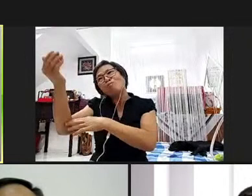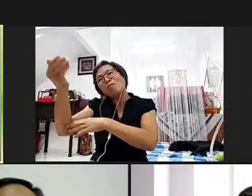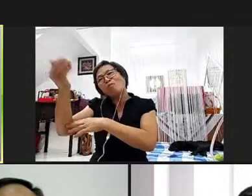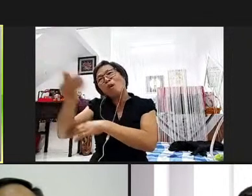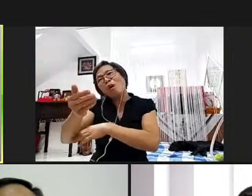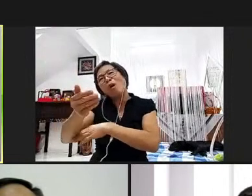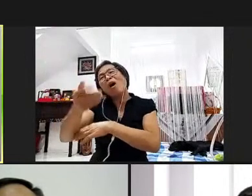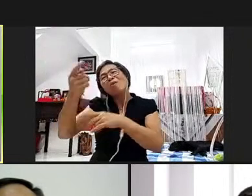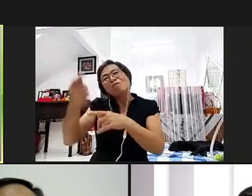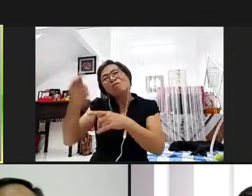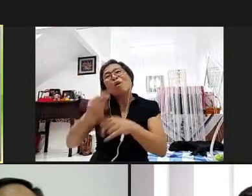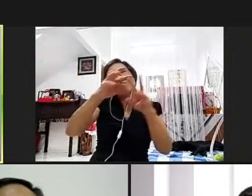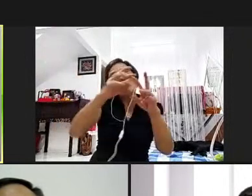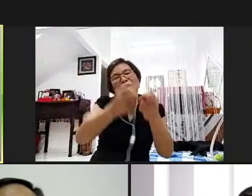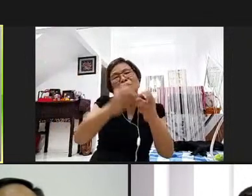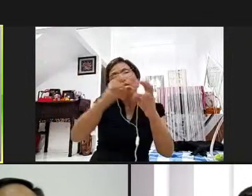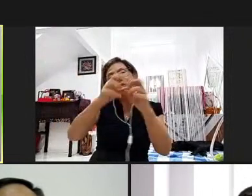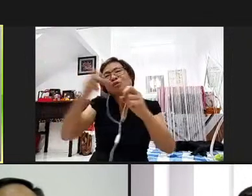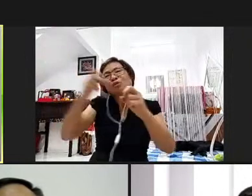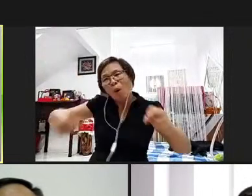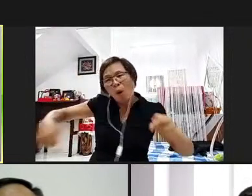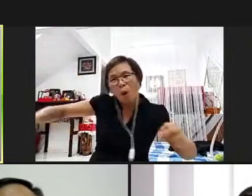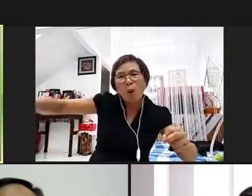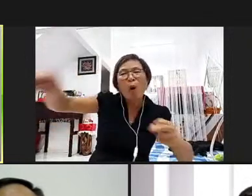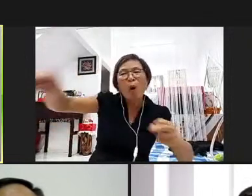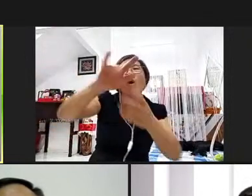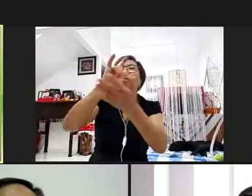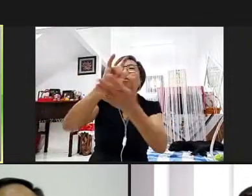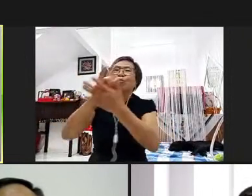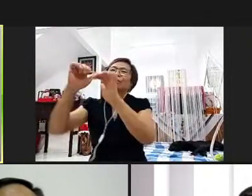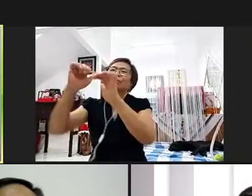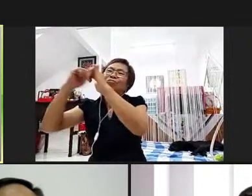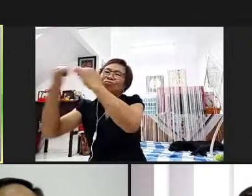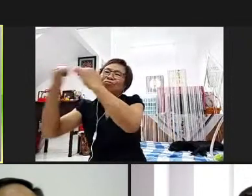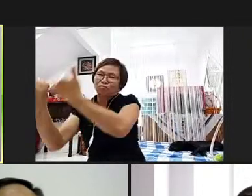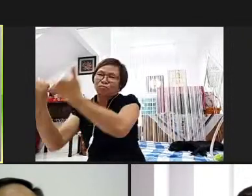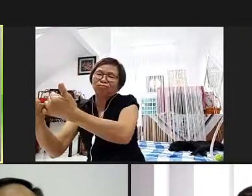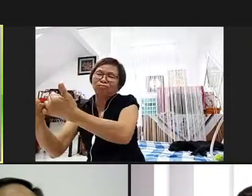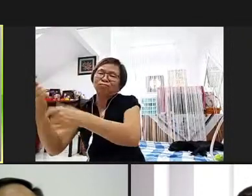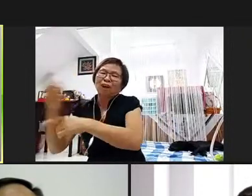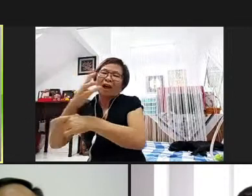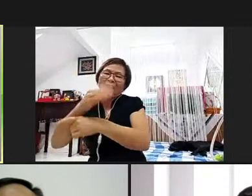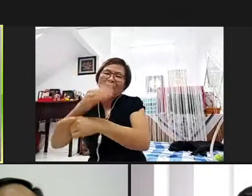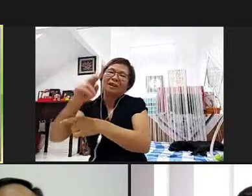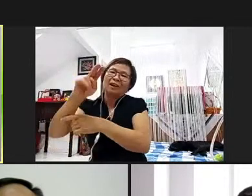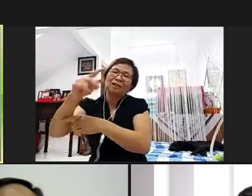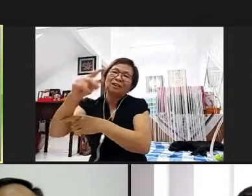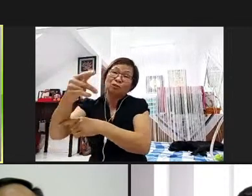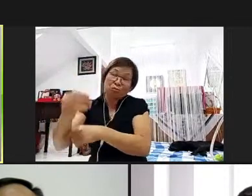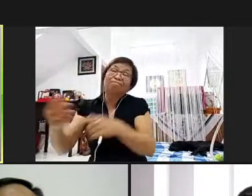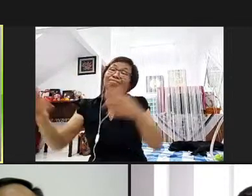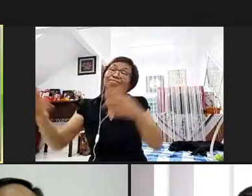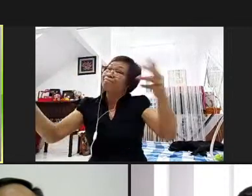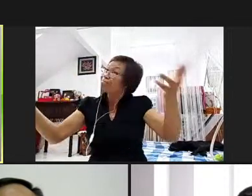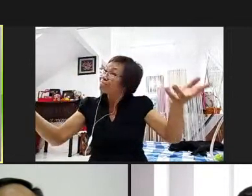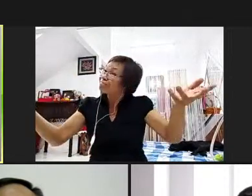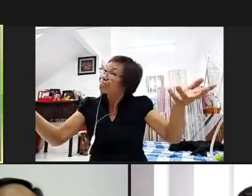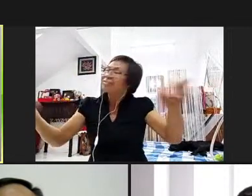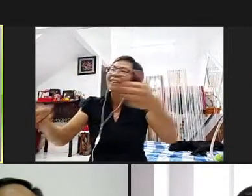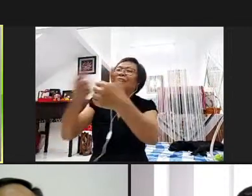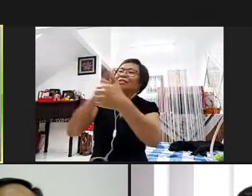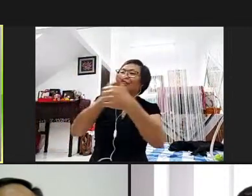conduct workshops for many of our Buddhist organizations and NGO. There you go, our